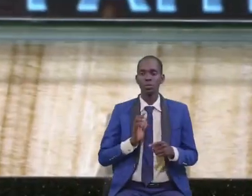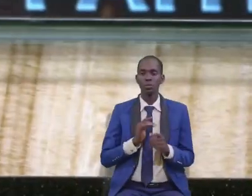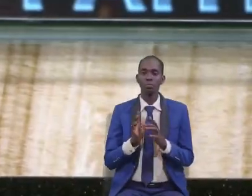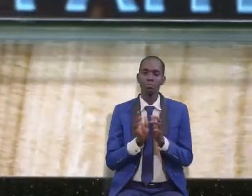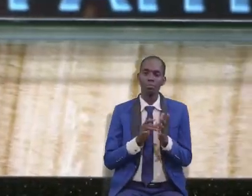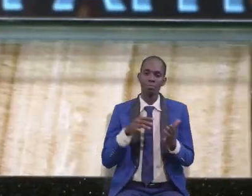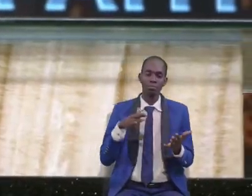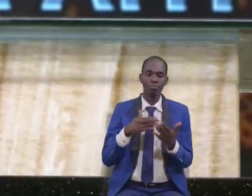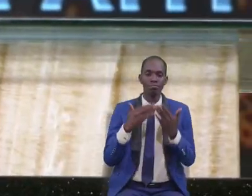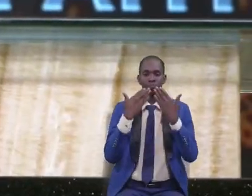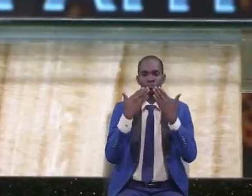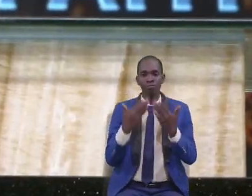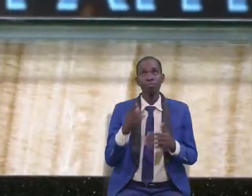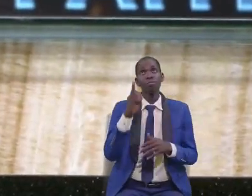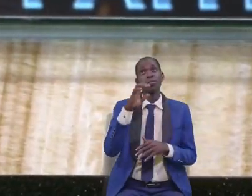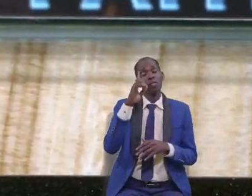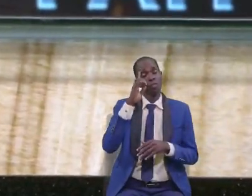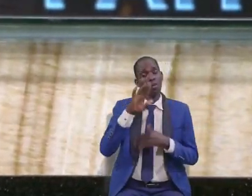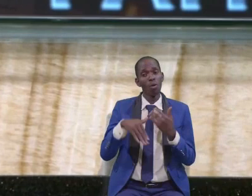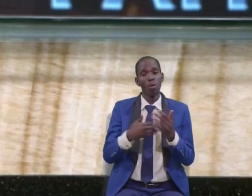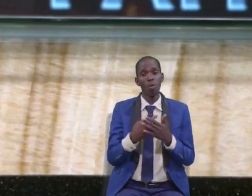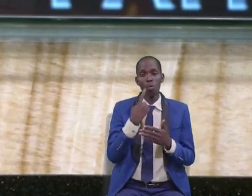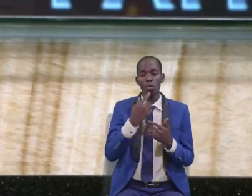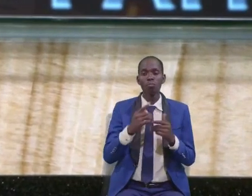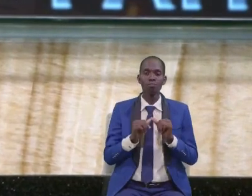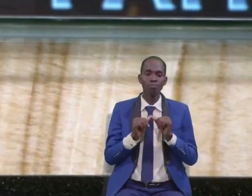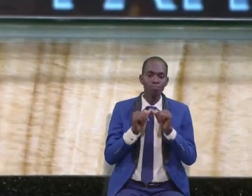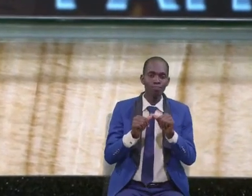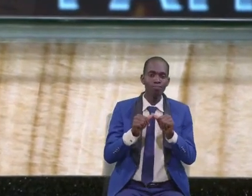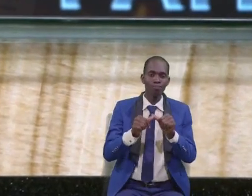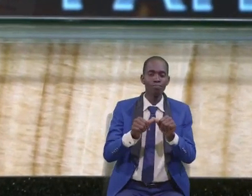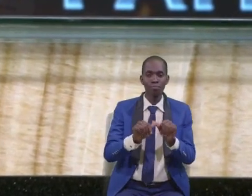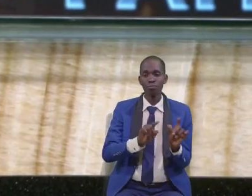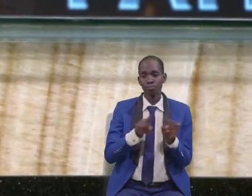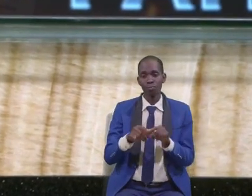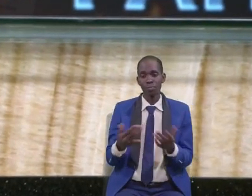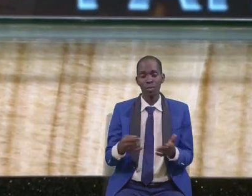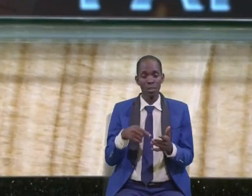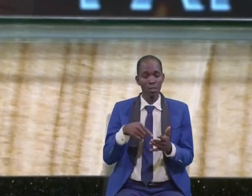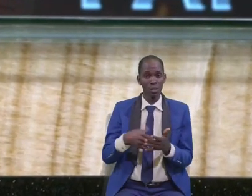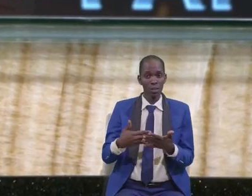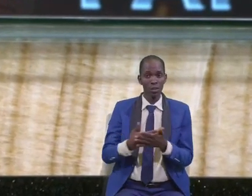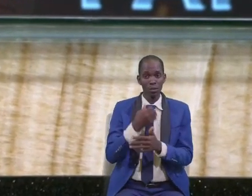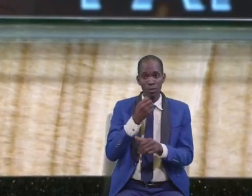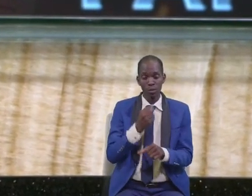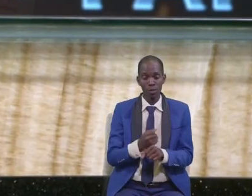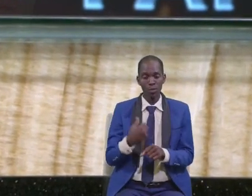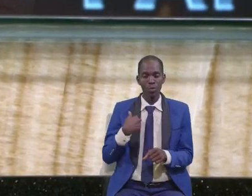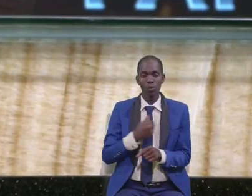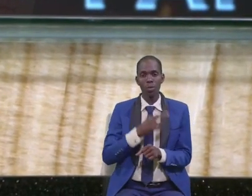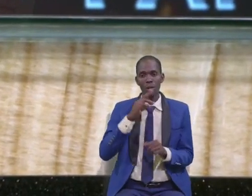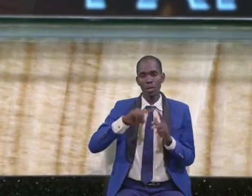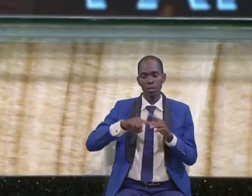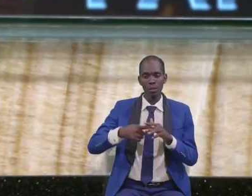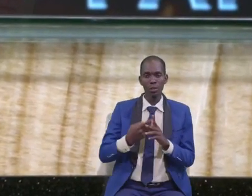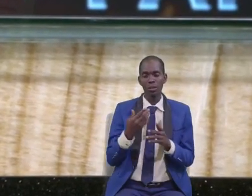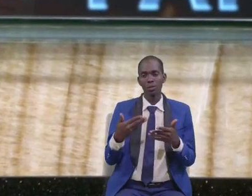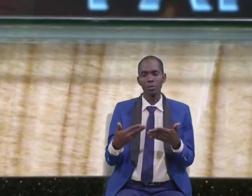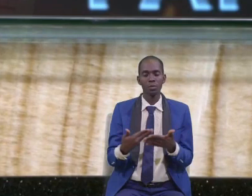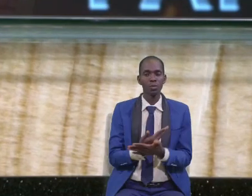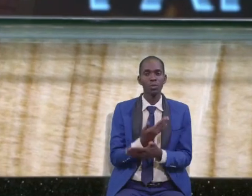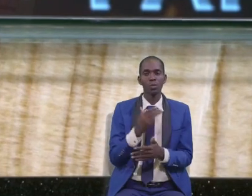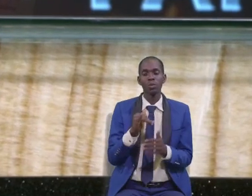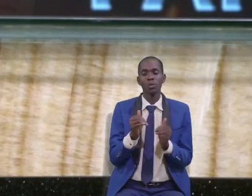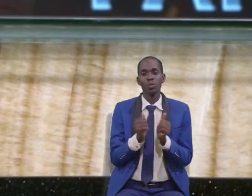those who have been coming consistently. And in this new year, we're beginning afresh of the Lord. And